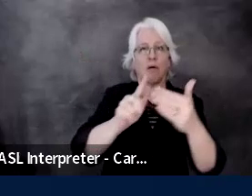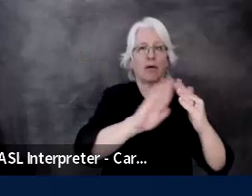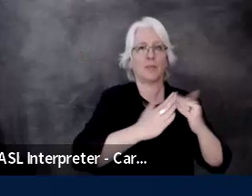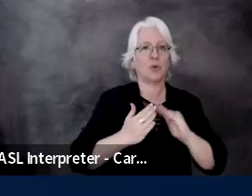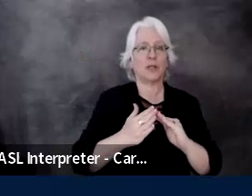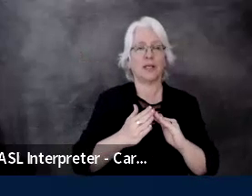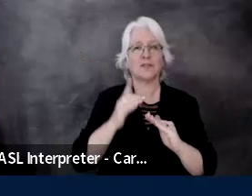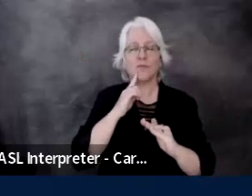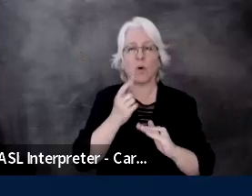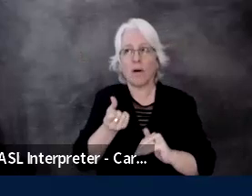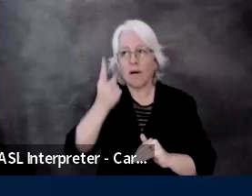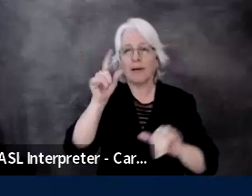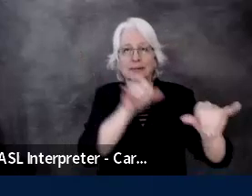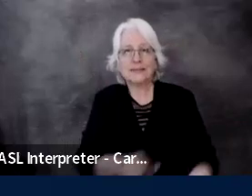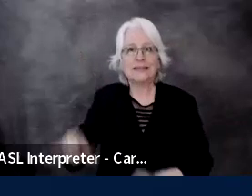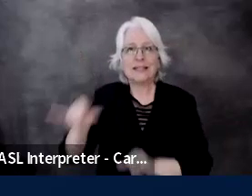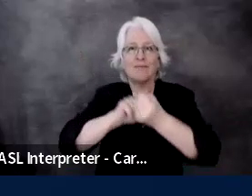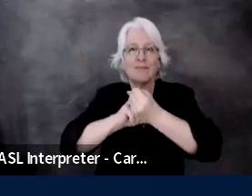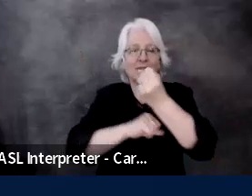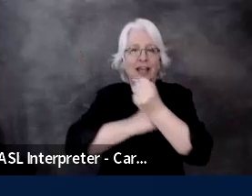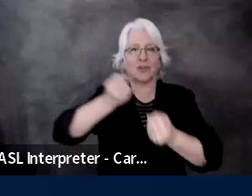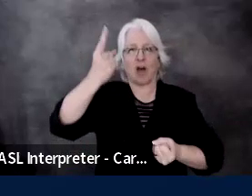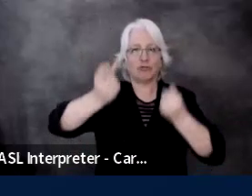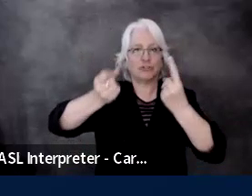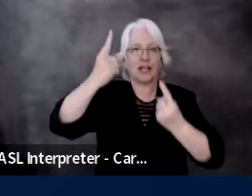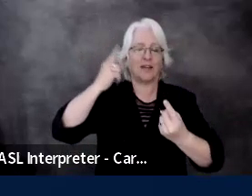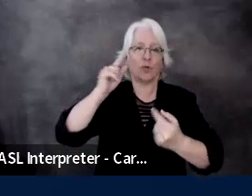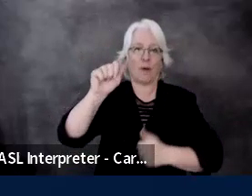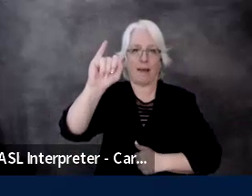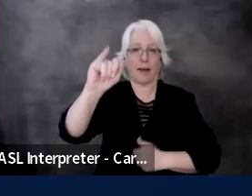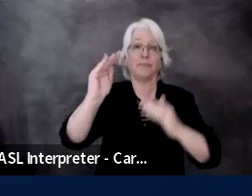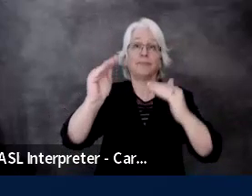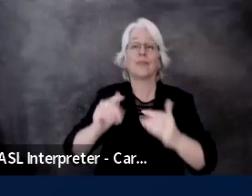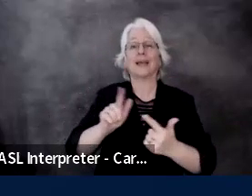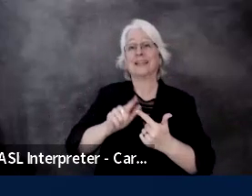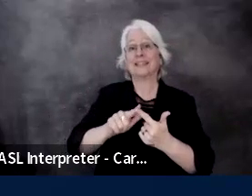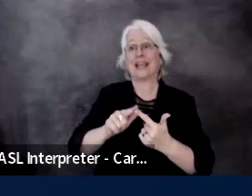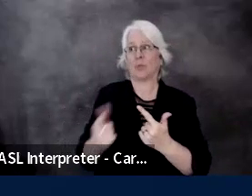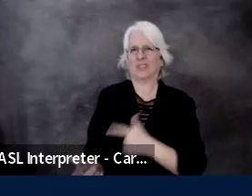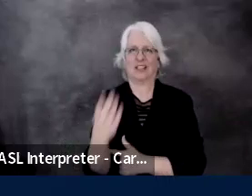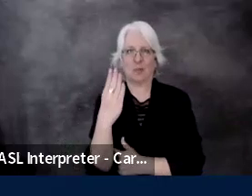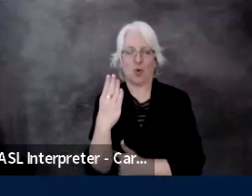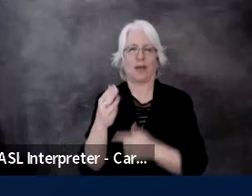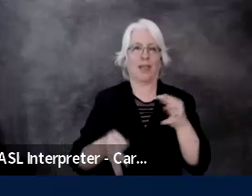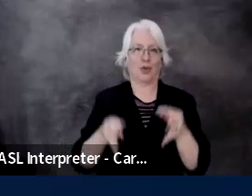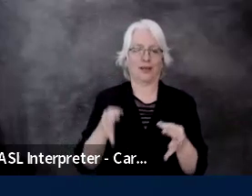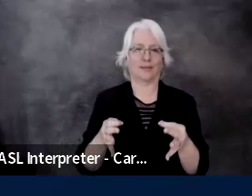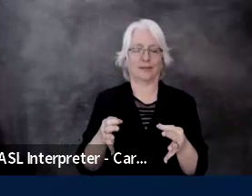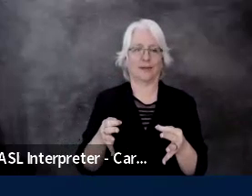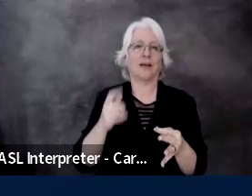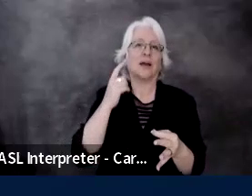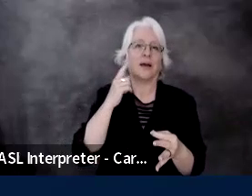of understanding on artificial intelligence. The second was a hearing hosted this morning to the